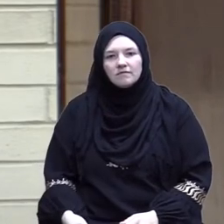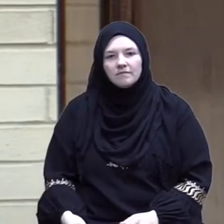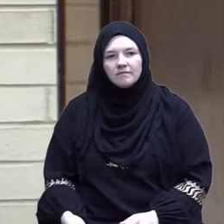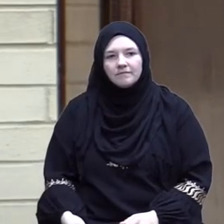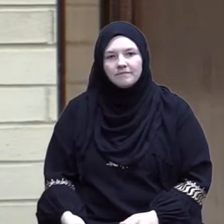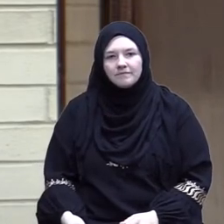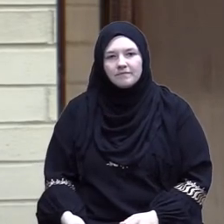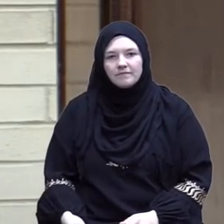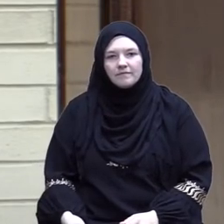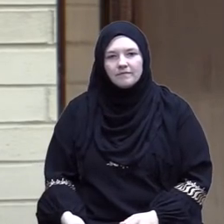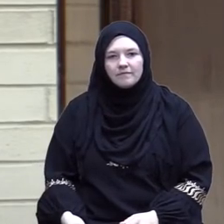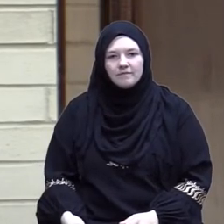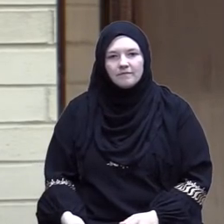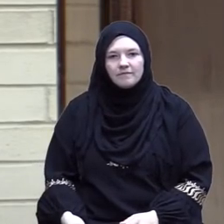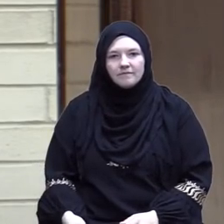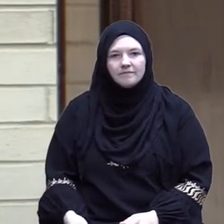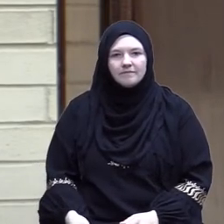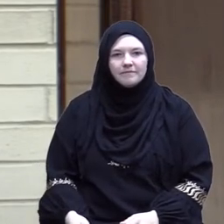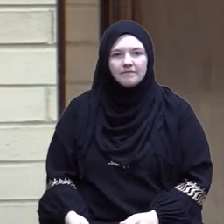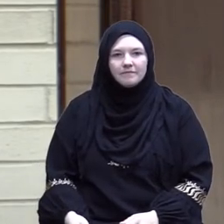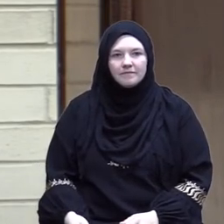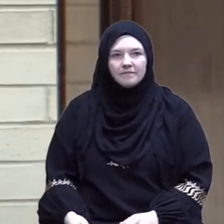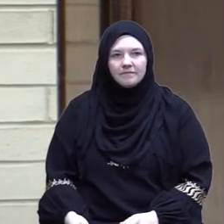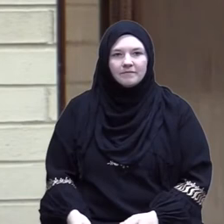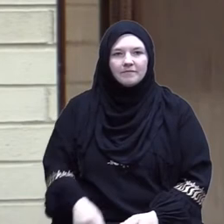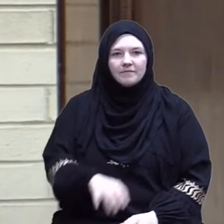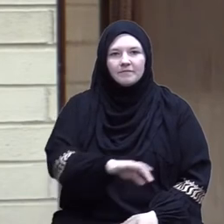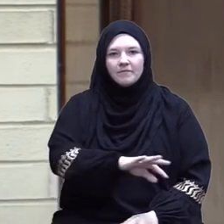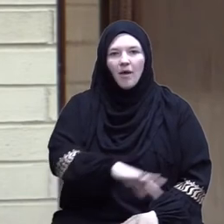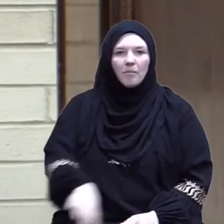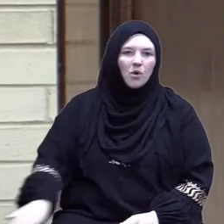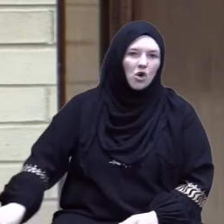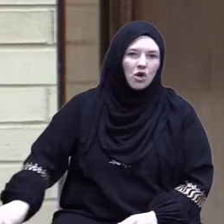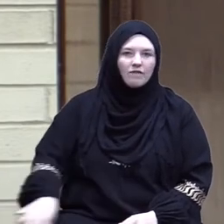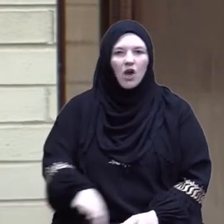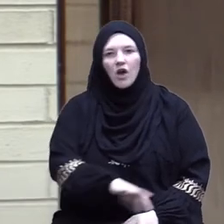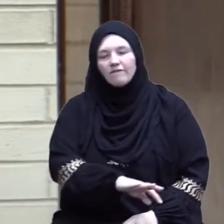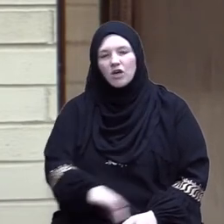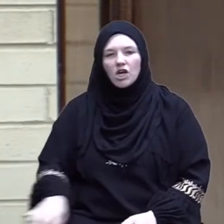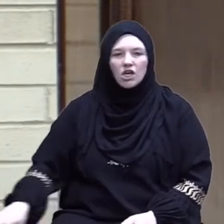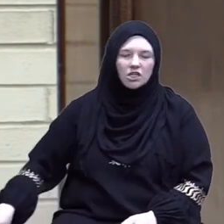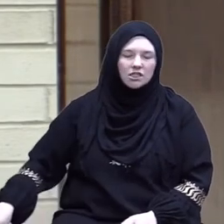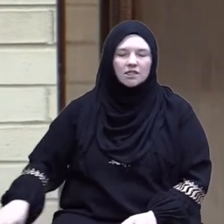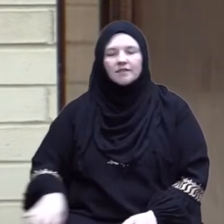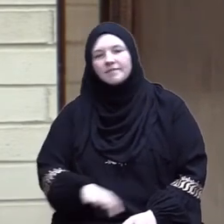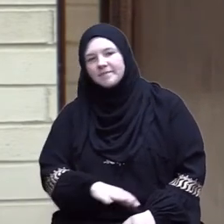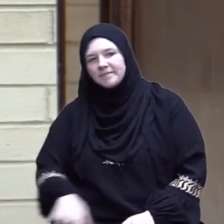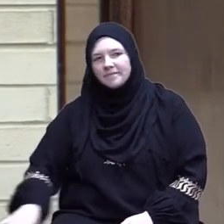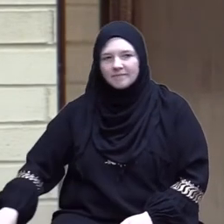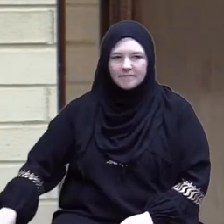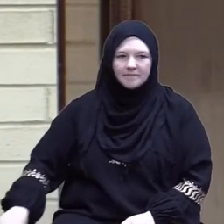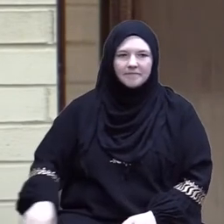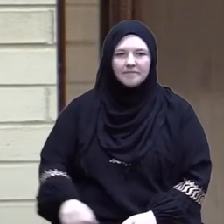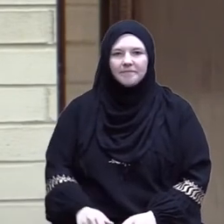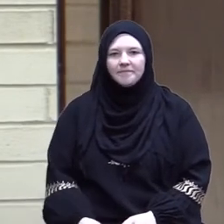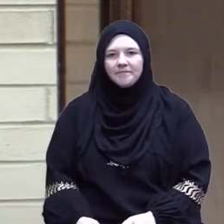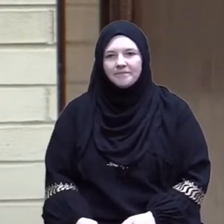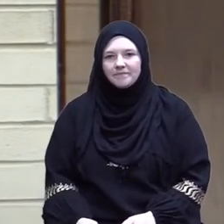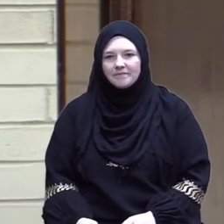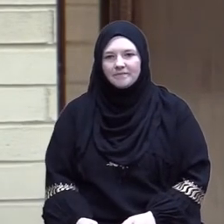the Quran will become strange to us. It will become difficult. The Quran is saying, the